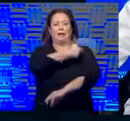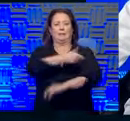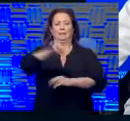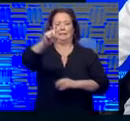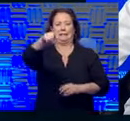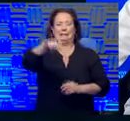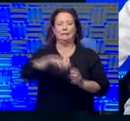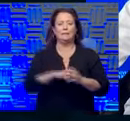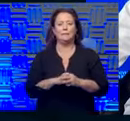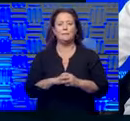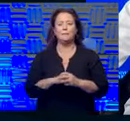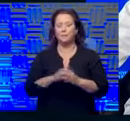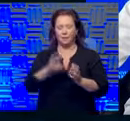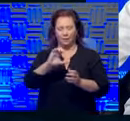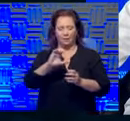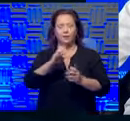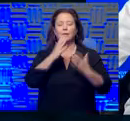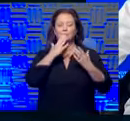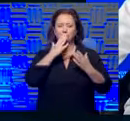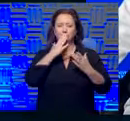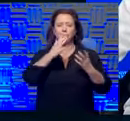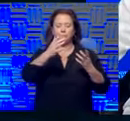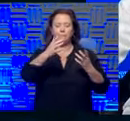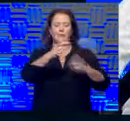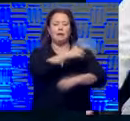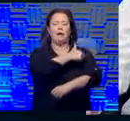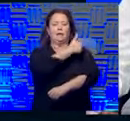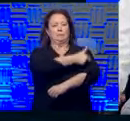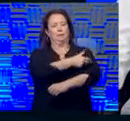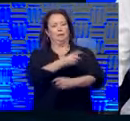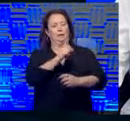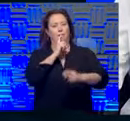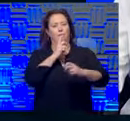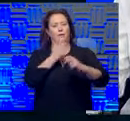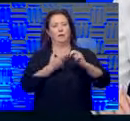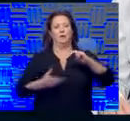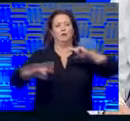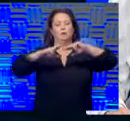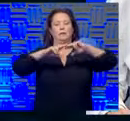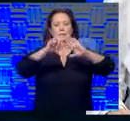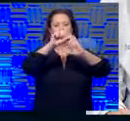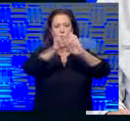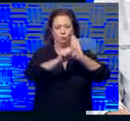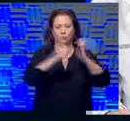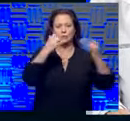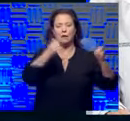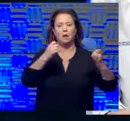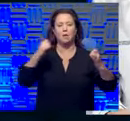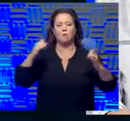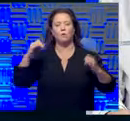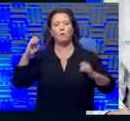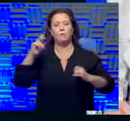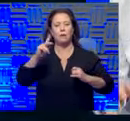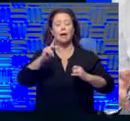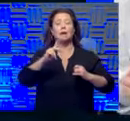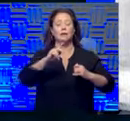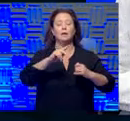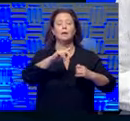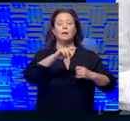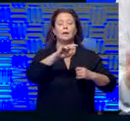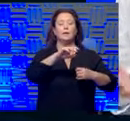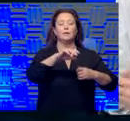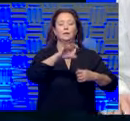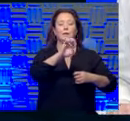now. And you know, Chelsea, I think that the hospitals have increased and ramped up their surgeries. We're going back to both elective and